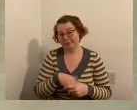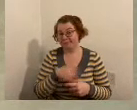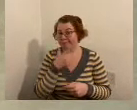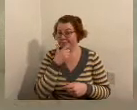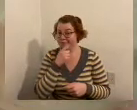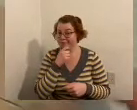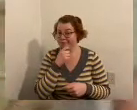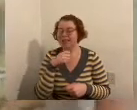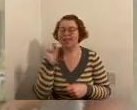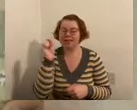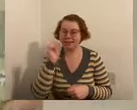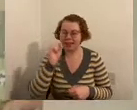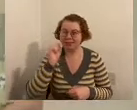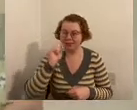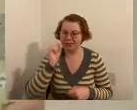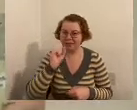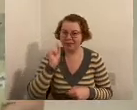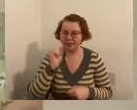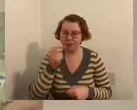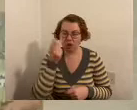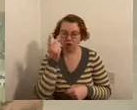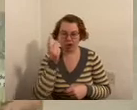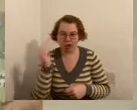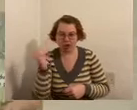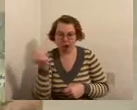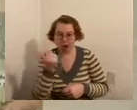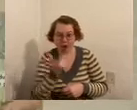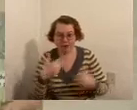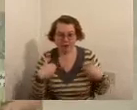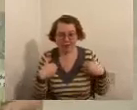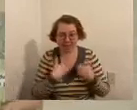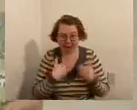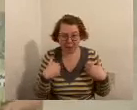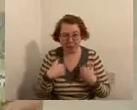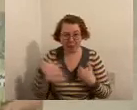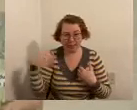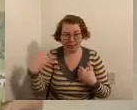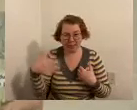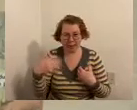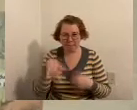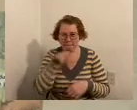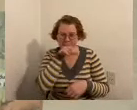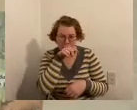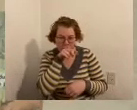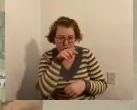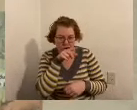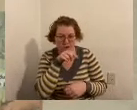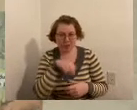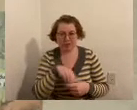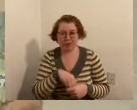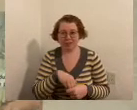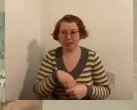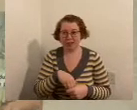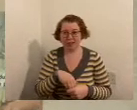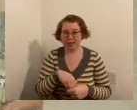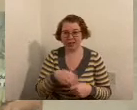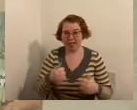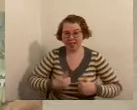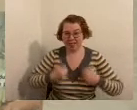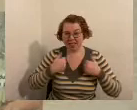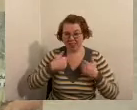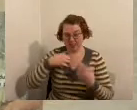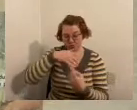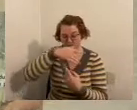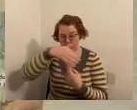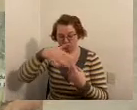The answer is yes. Look at all of these animals and birds, and they're living around